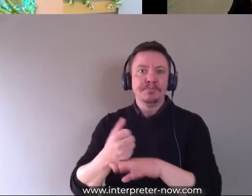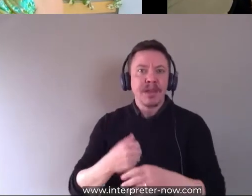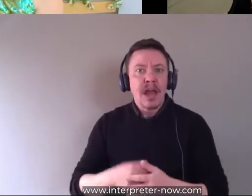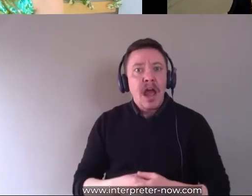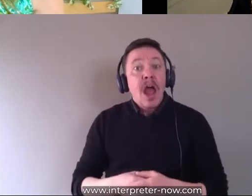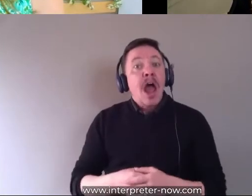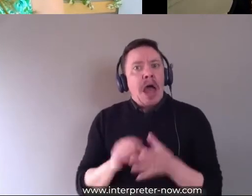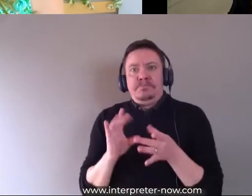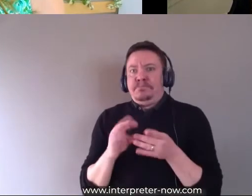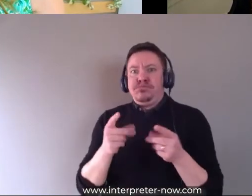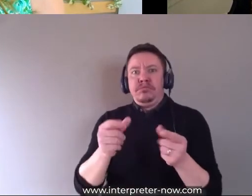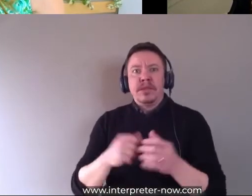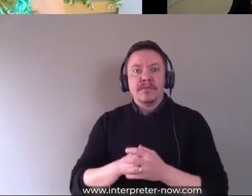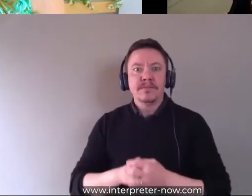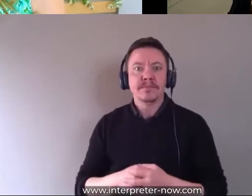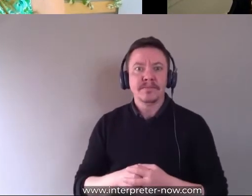will say very quickly,